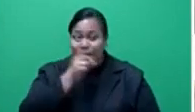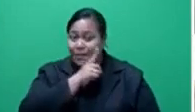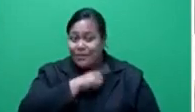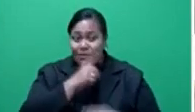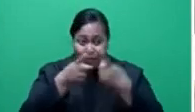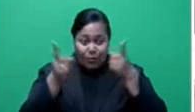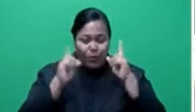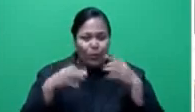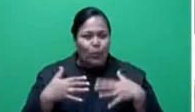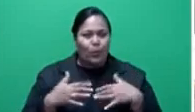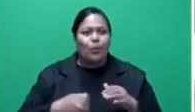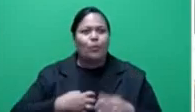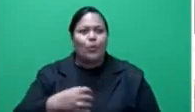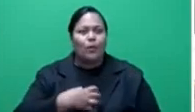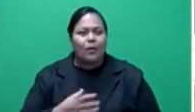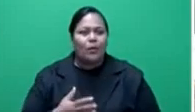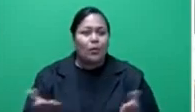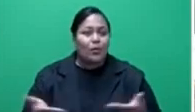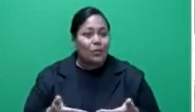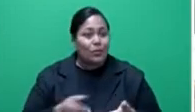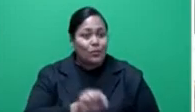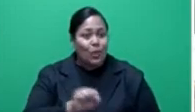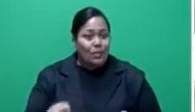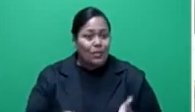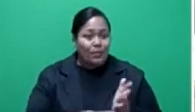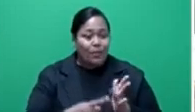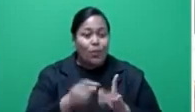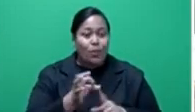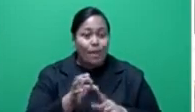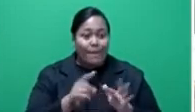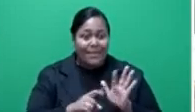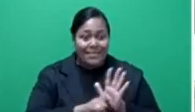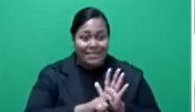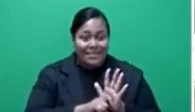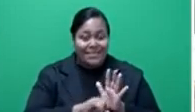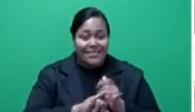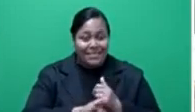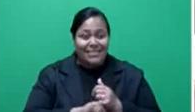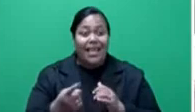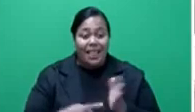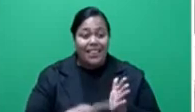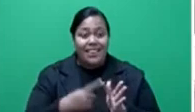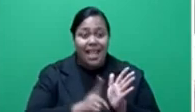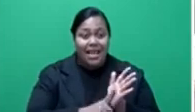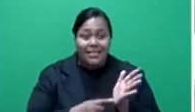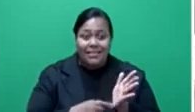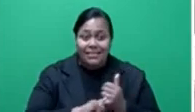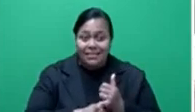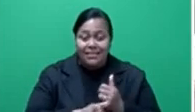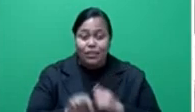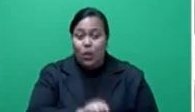since we've introduced toppers and TELs that we find a lot more females in universities and high schools now than ever before. In fact, in many areas, they've